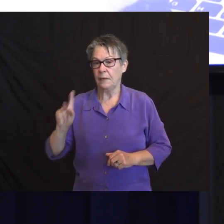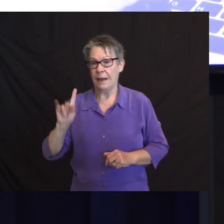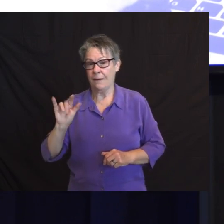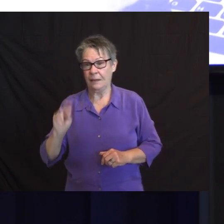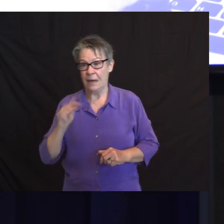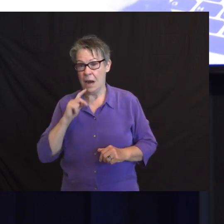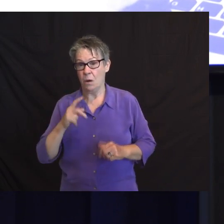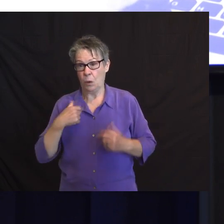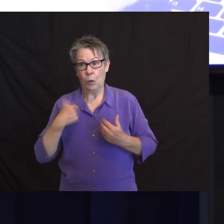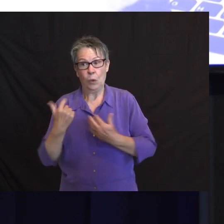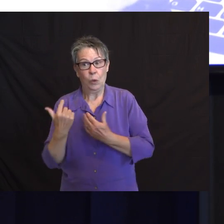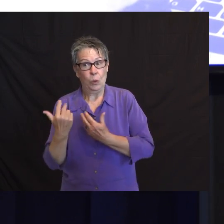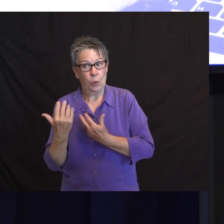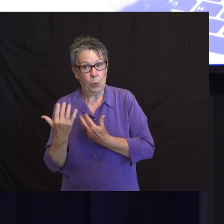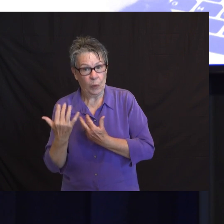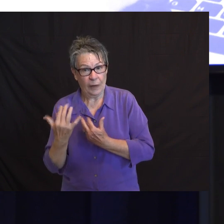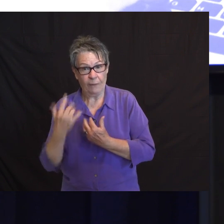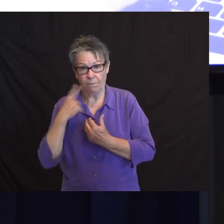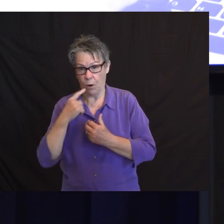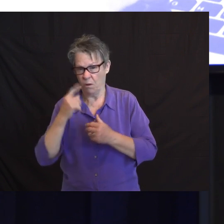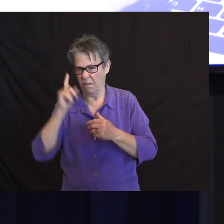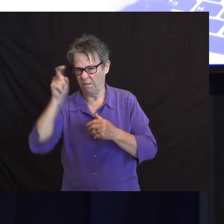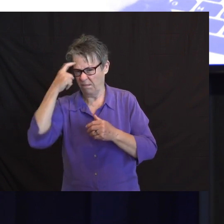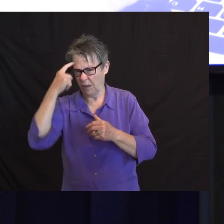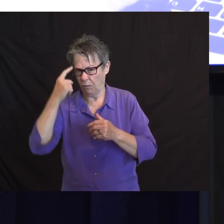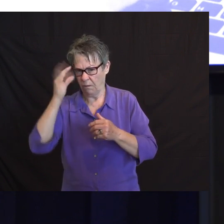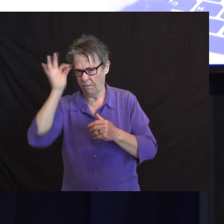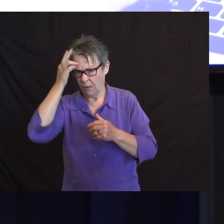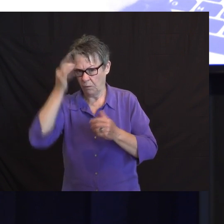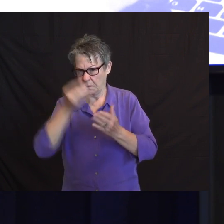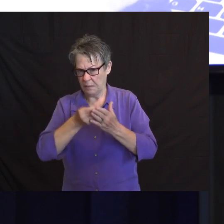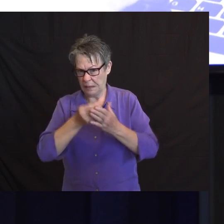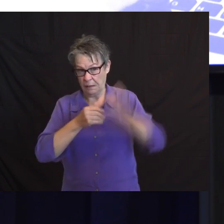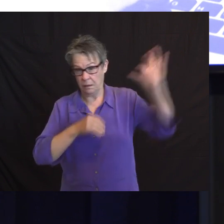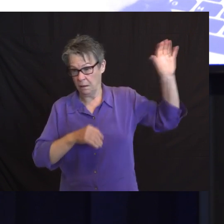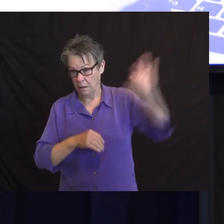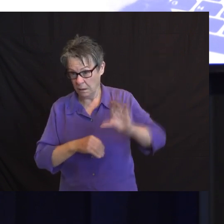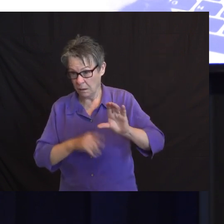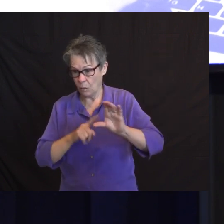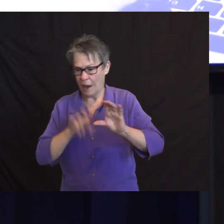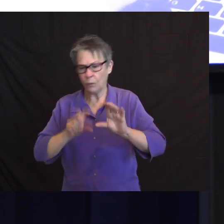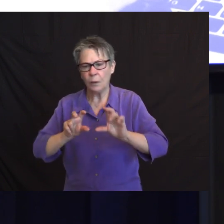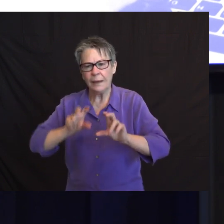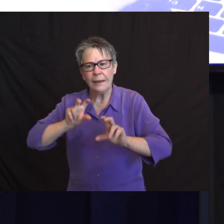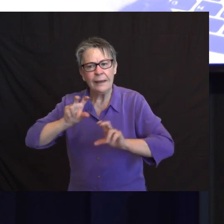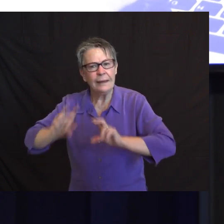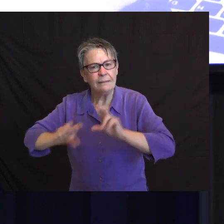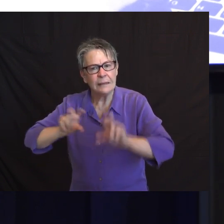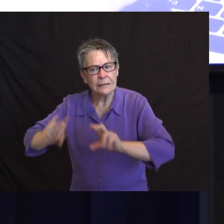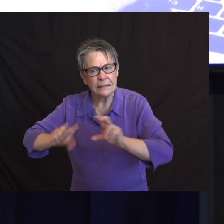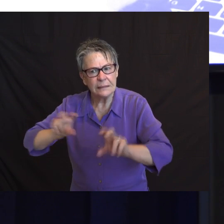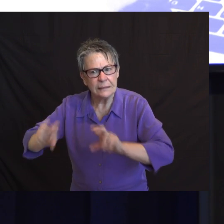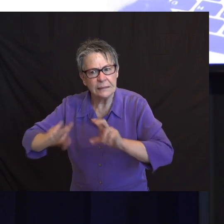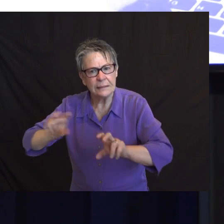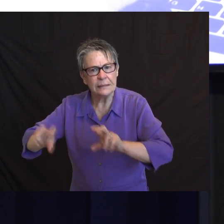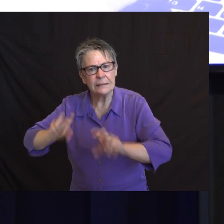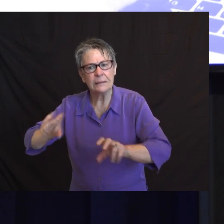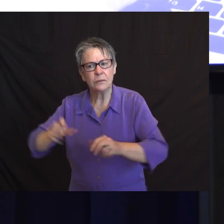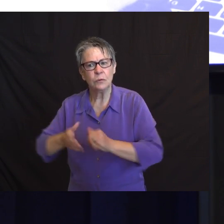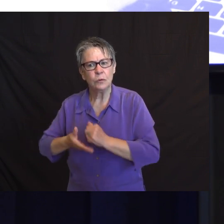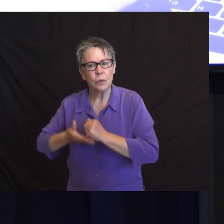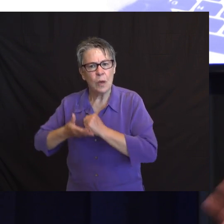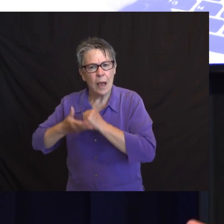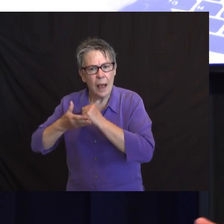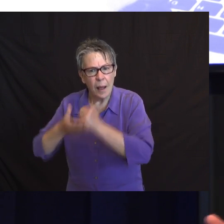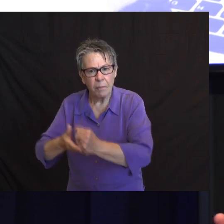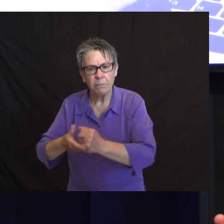and New Jersey Transit is a great way of helping to feed the golden goose. The more money goes from New